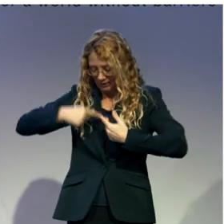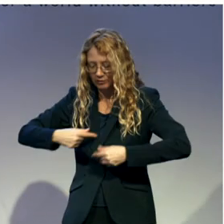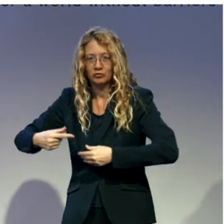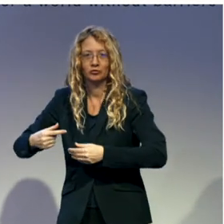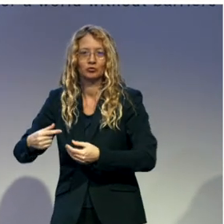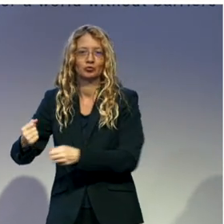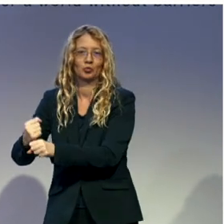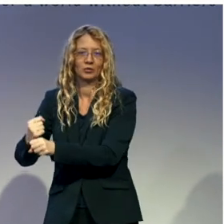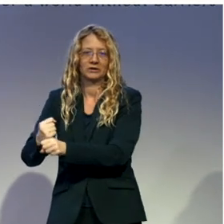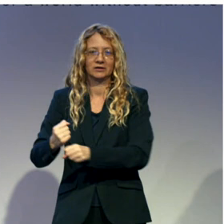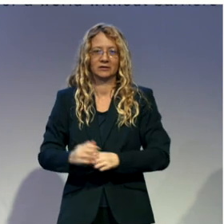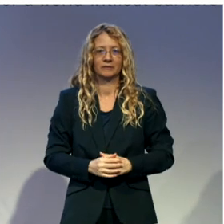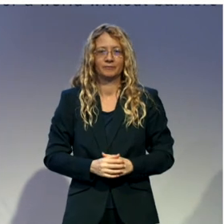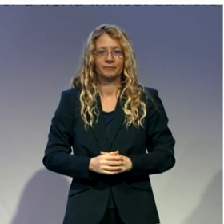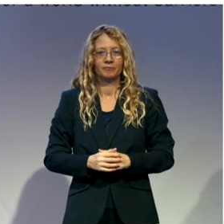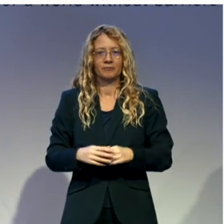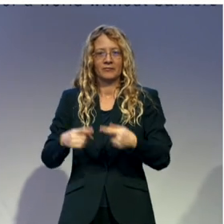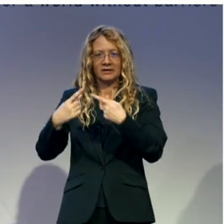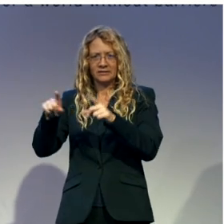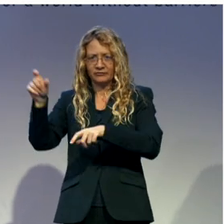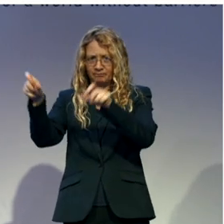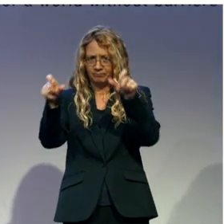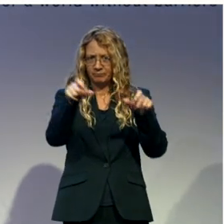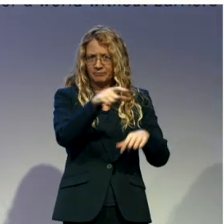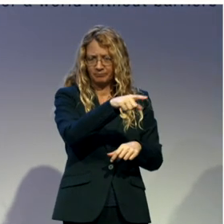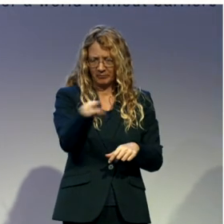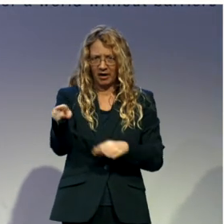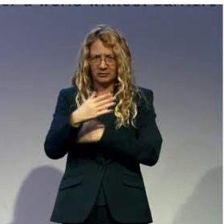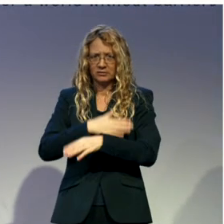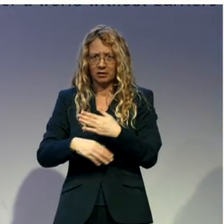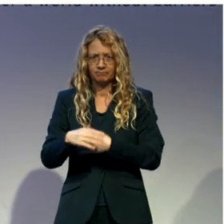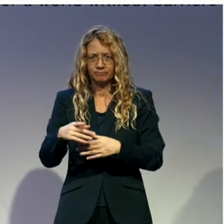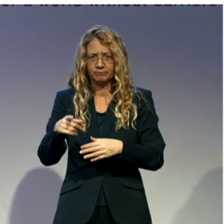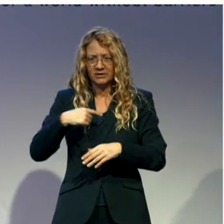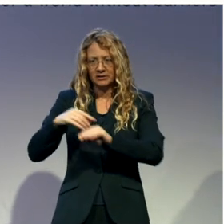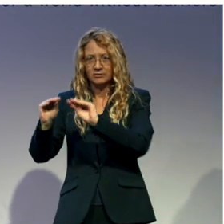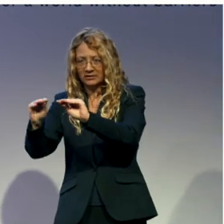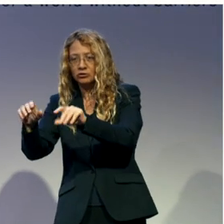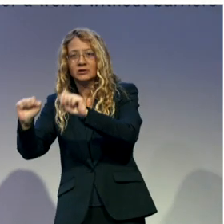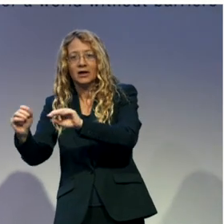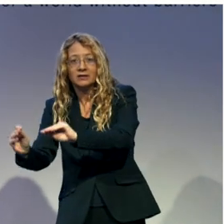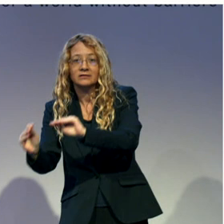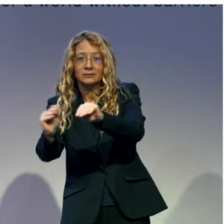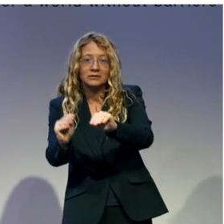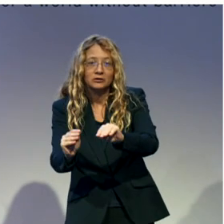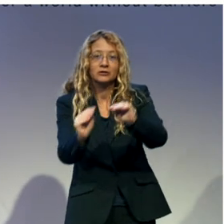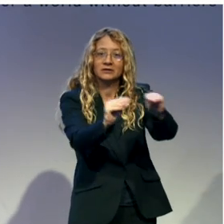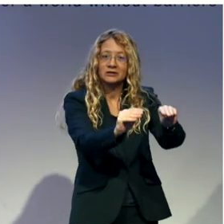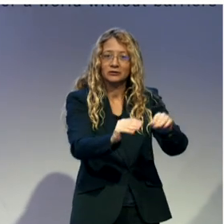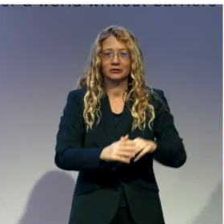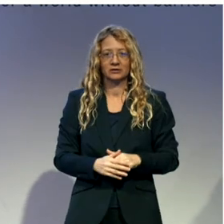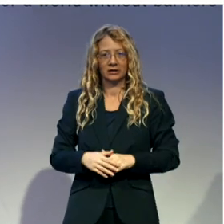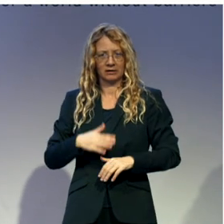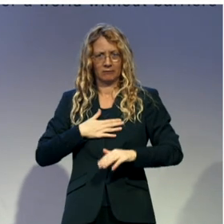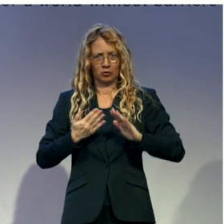go through the process to think, what do I want to do in my community to reach other women? Which is already a great start to learn about critical